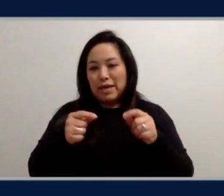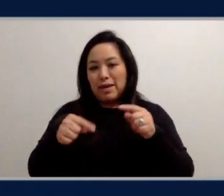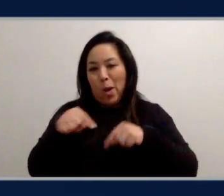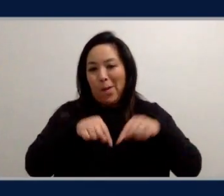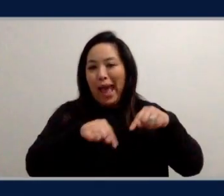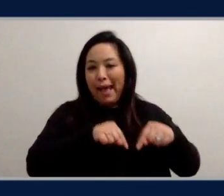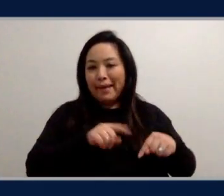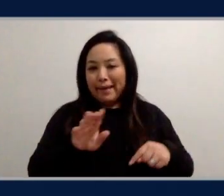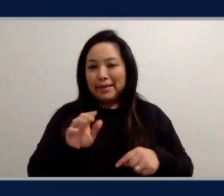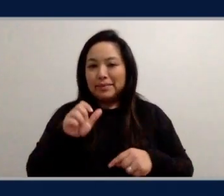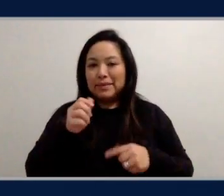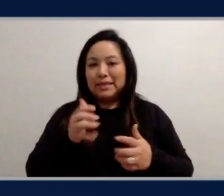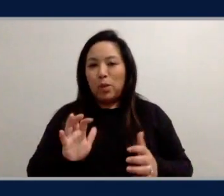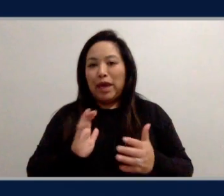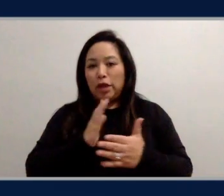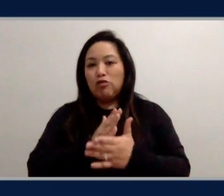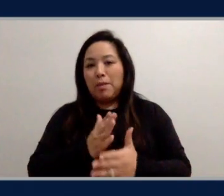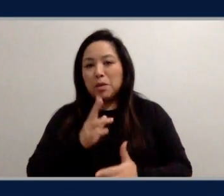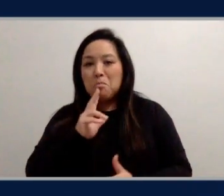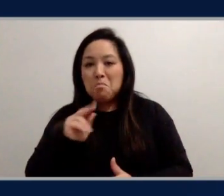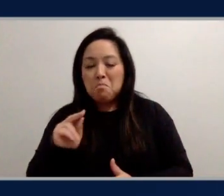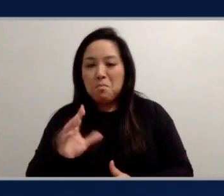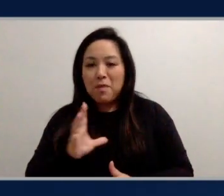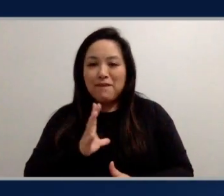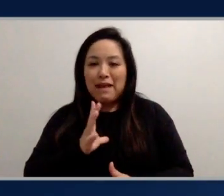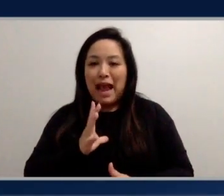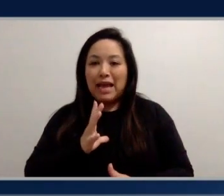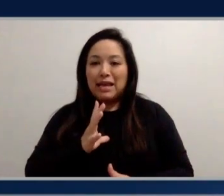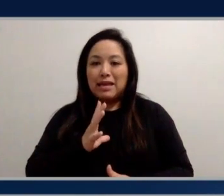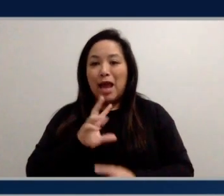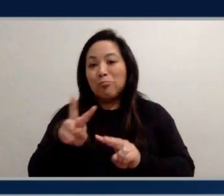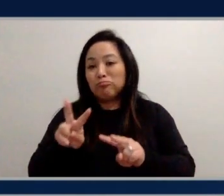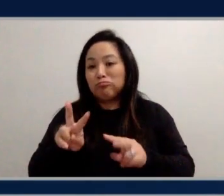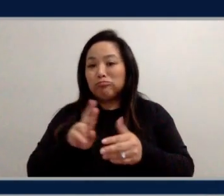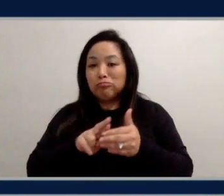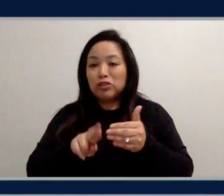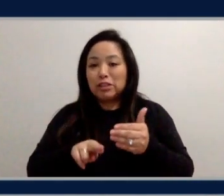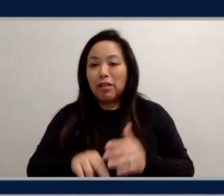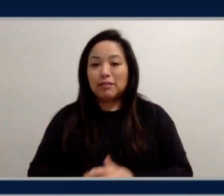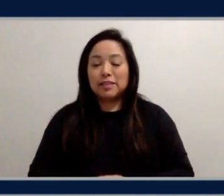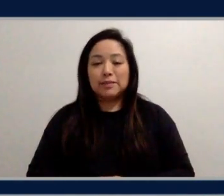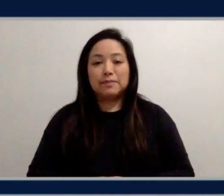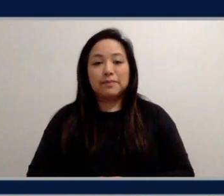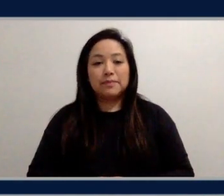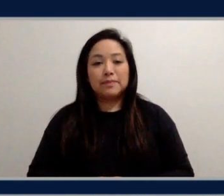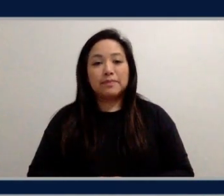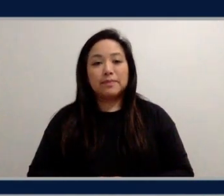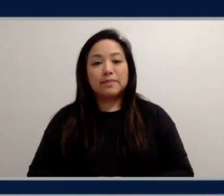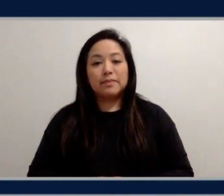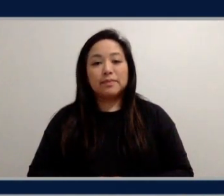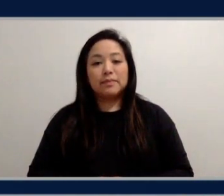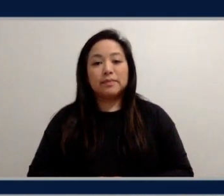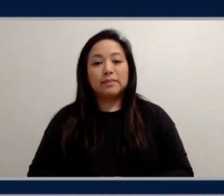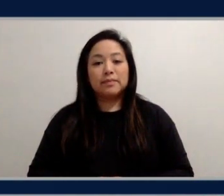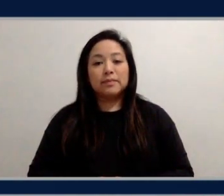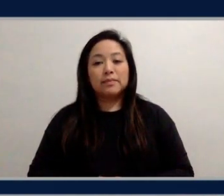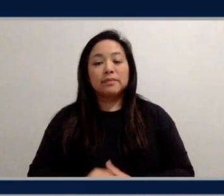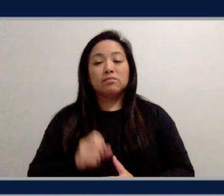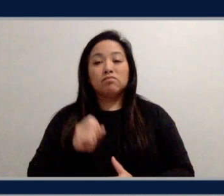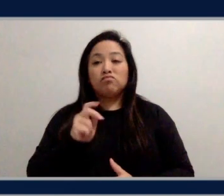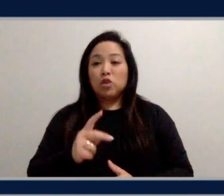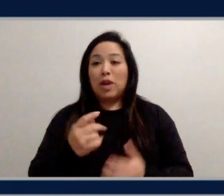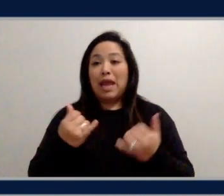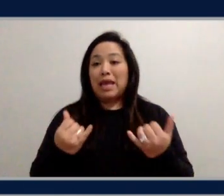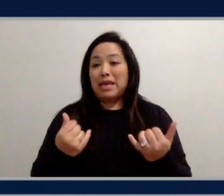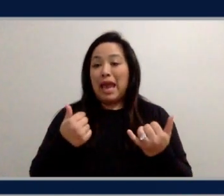didn't mean to interrupt. That's great. Now, can't wait to see the results. All right, so we're now in the GuardDuty console again.